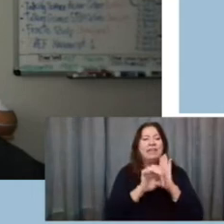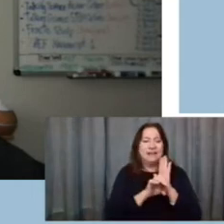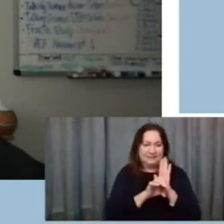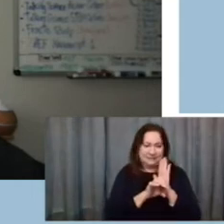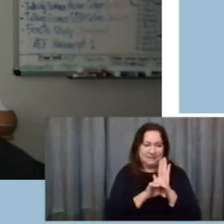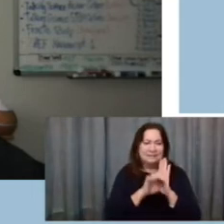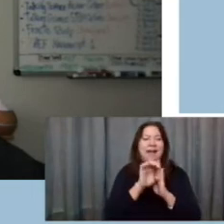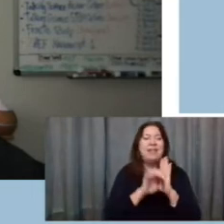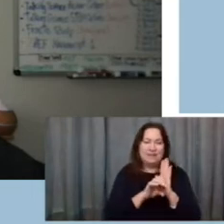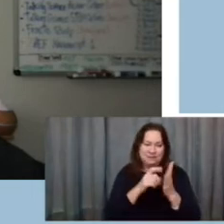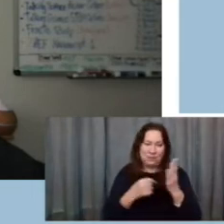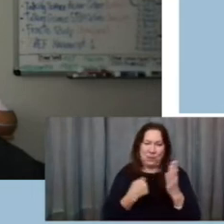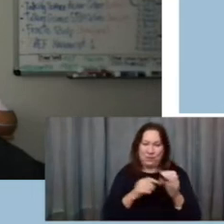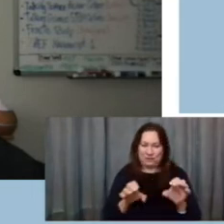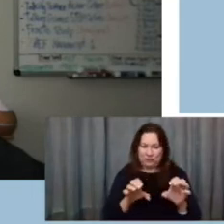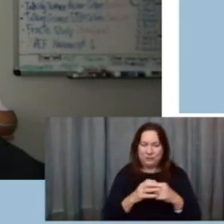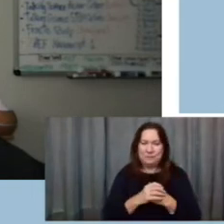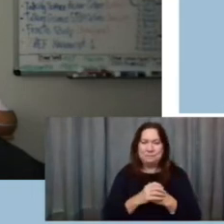do.